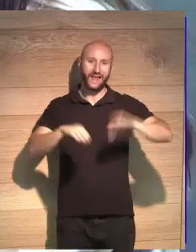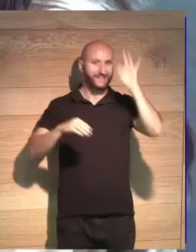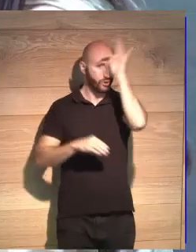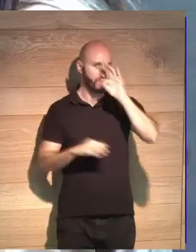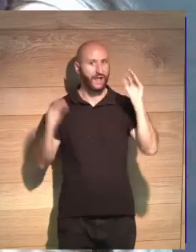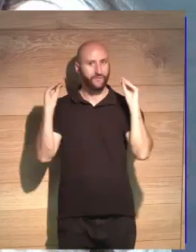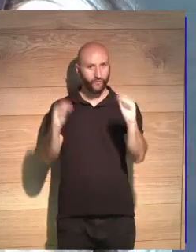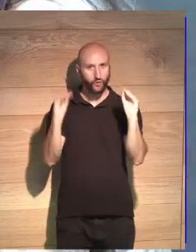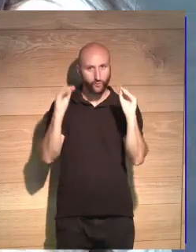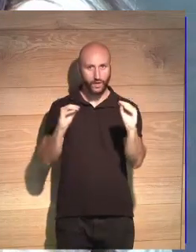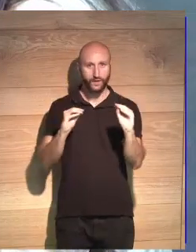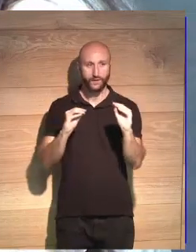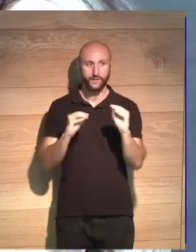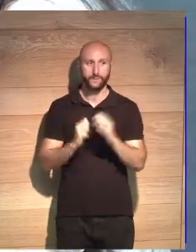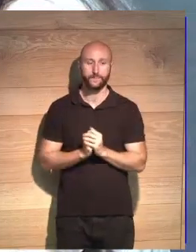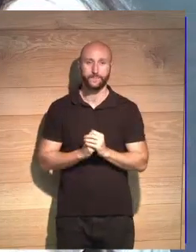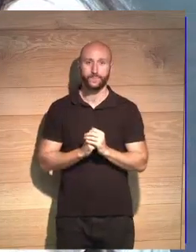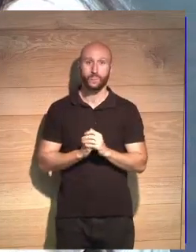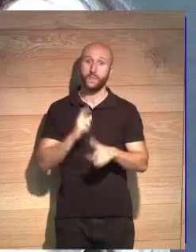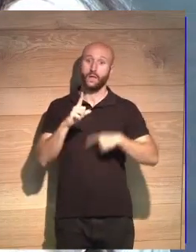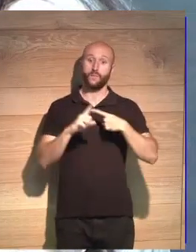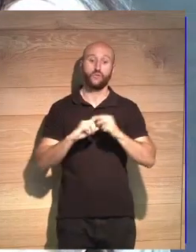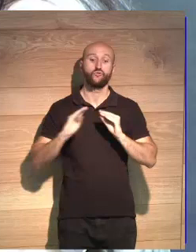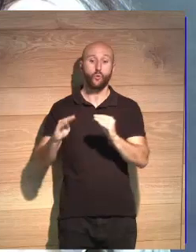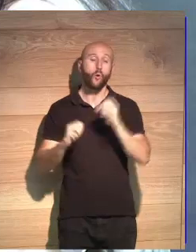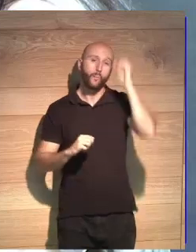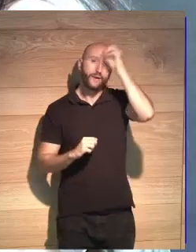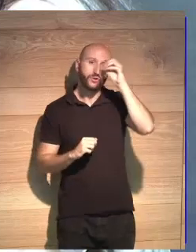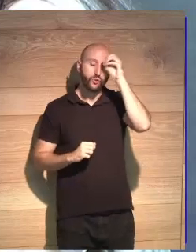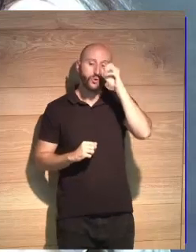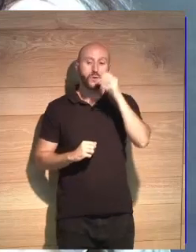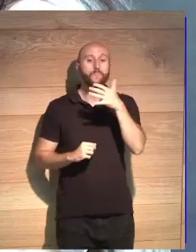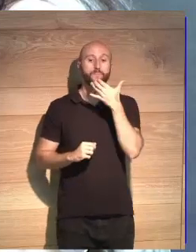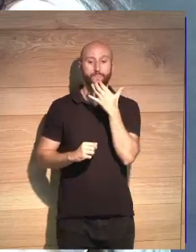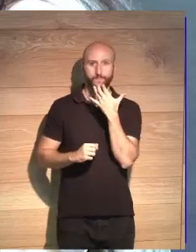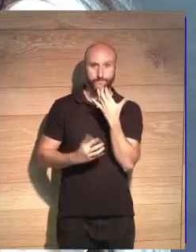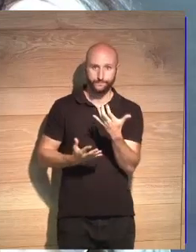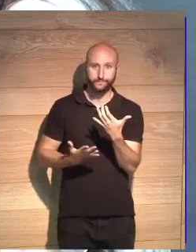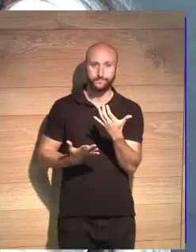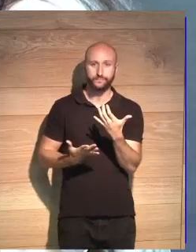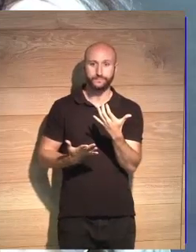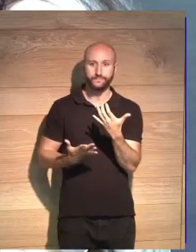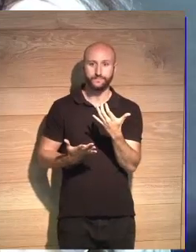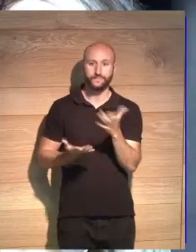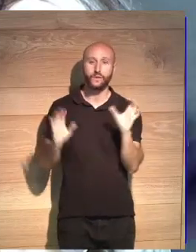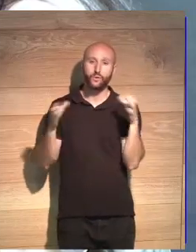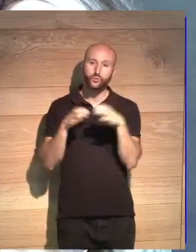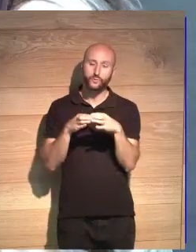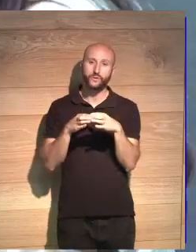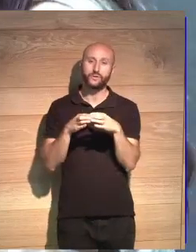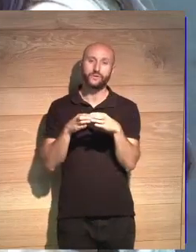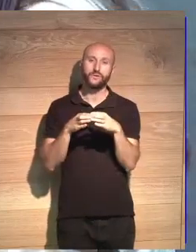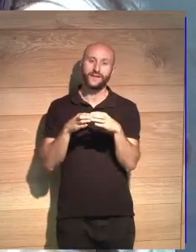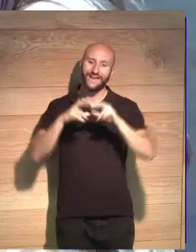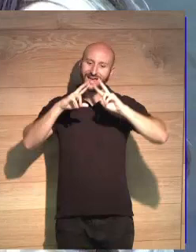But I would like to really talk in favor of this theoretical approach, and I would like to ask you,